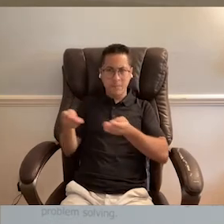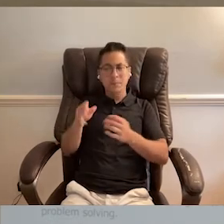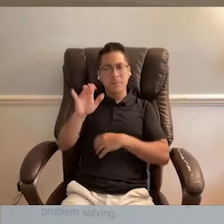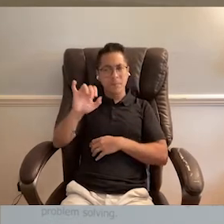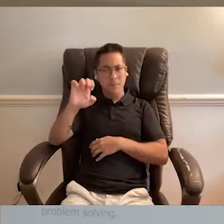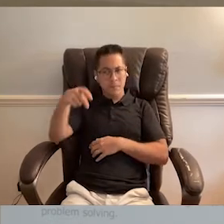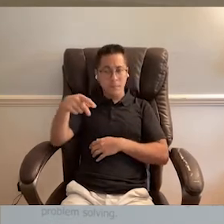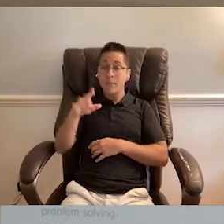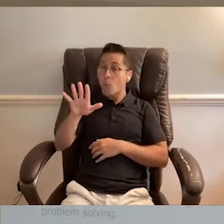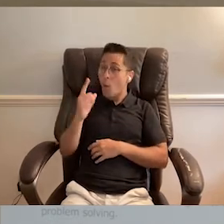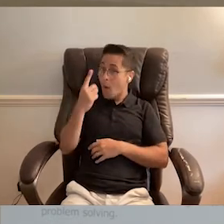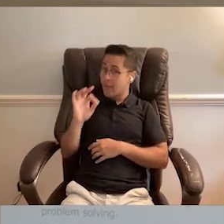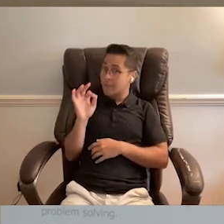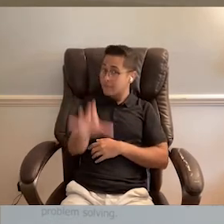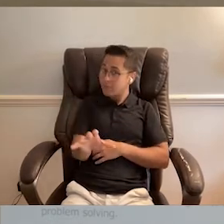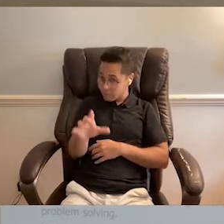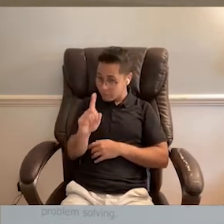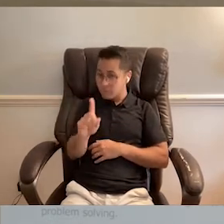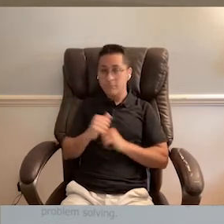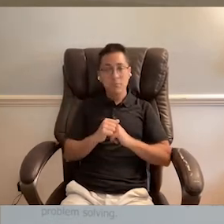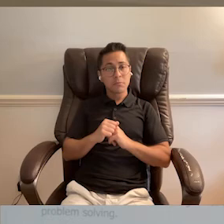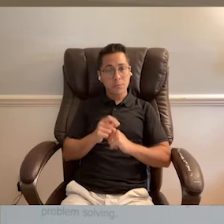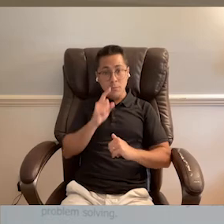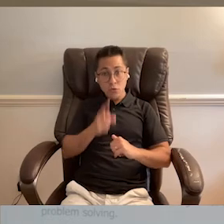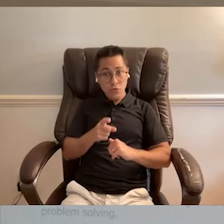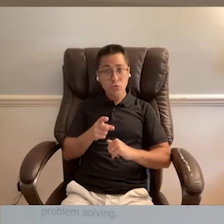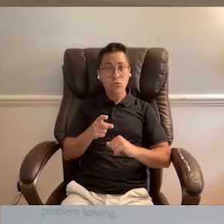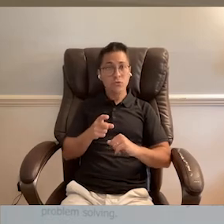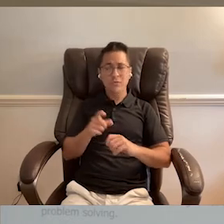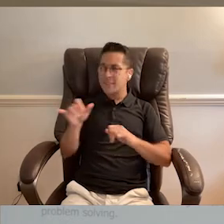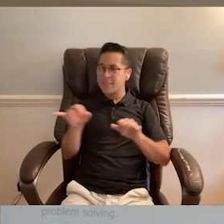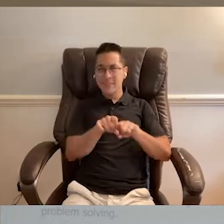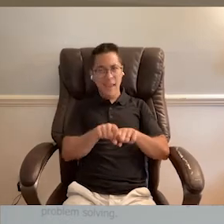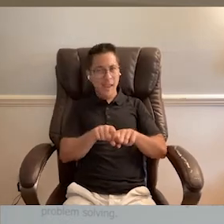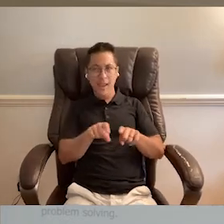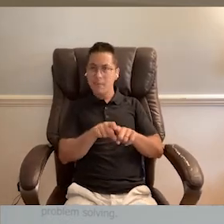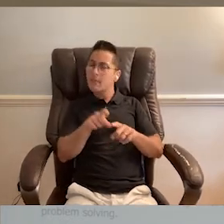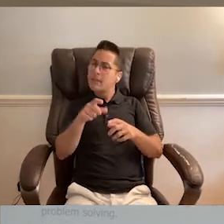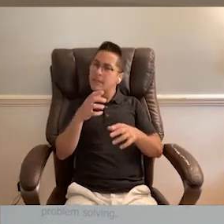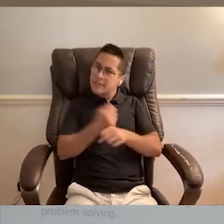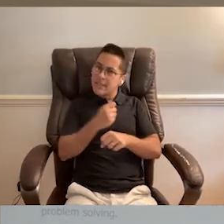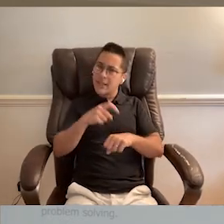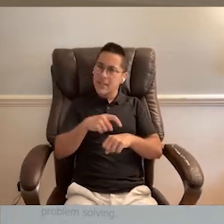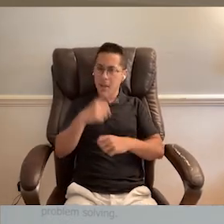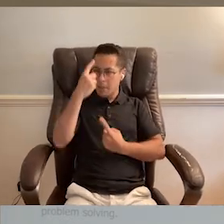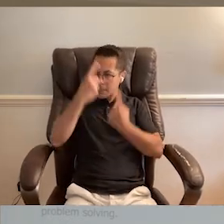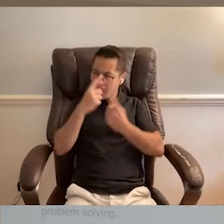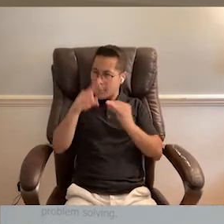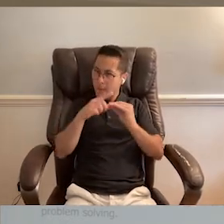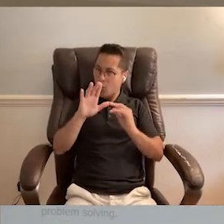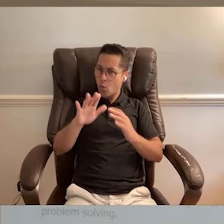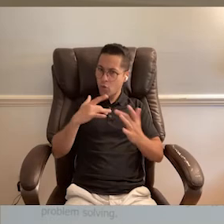that, make sure you, just like I said, take your time to think about your concerns. Take your